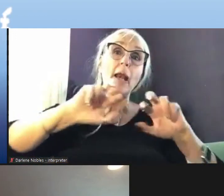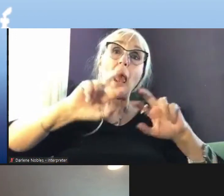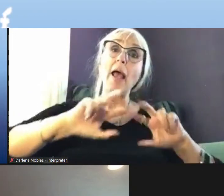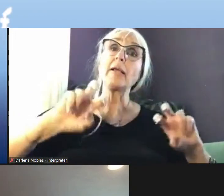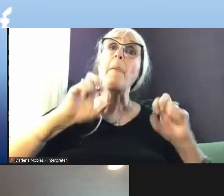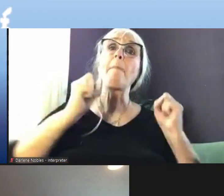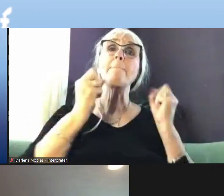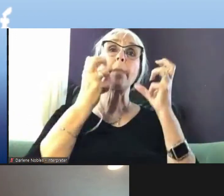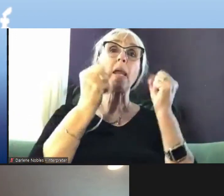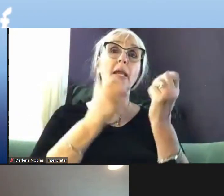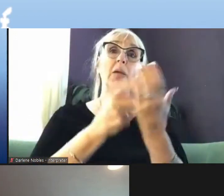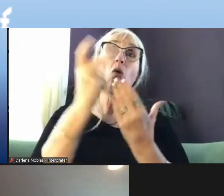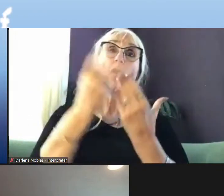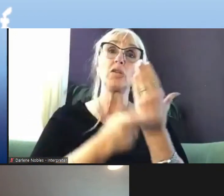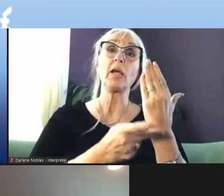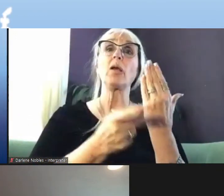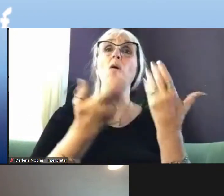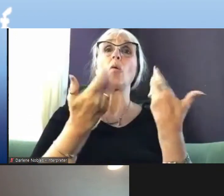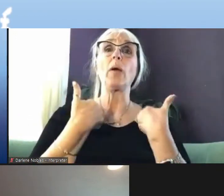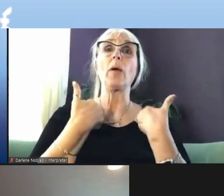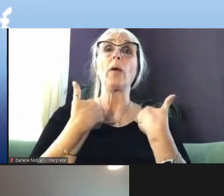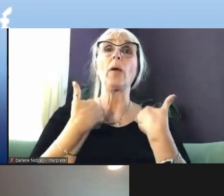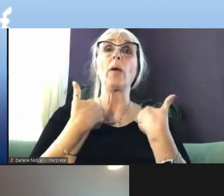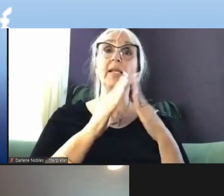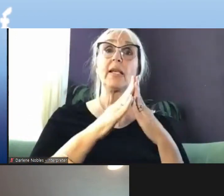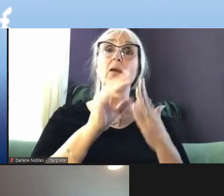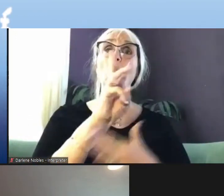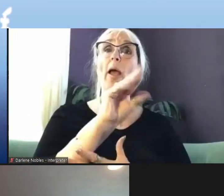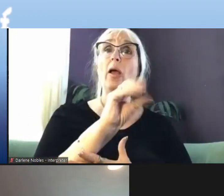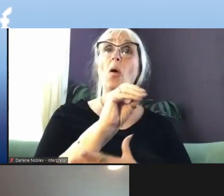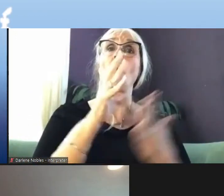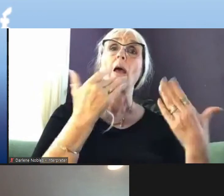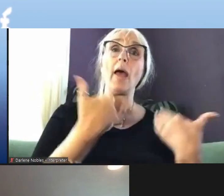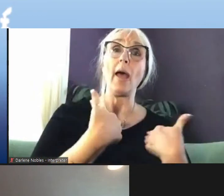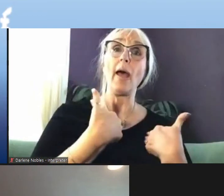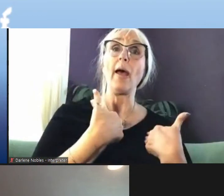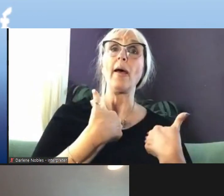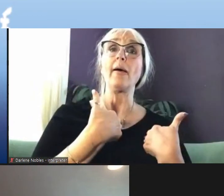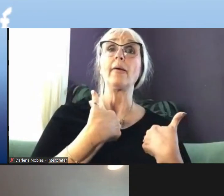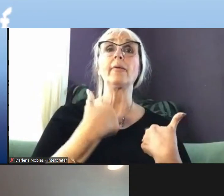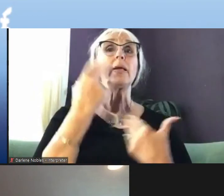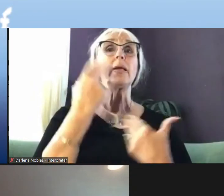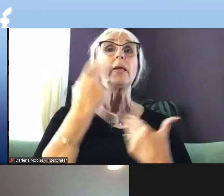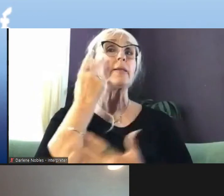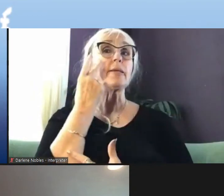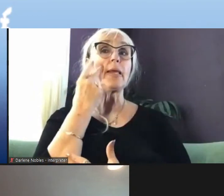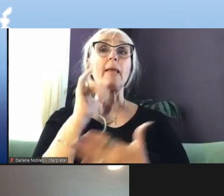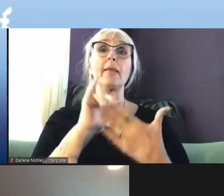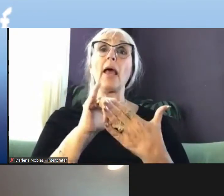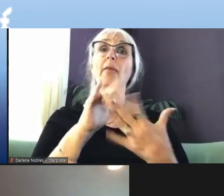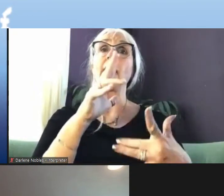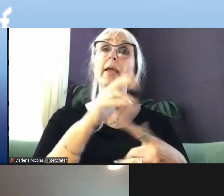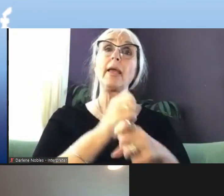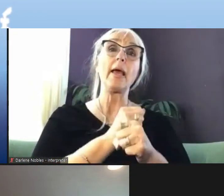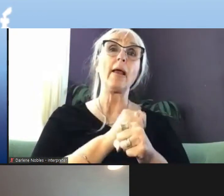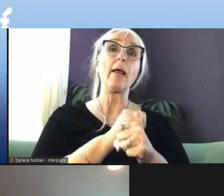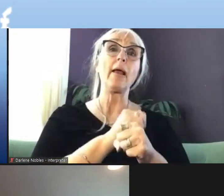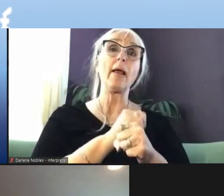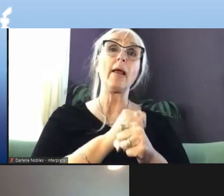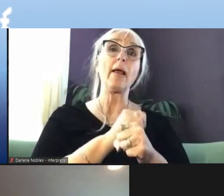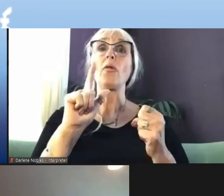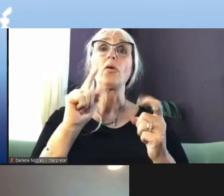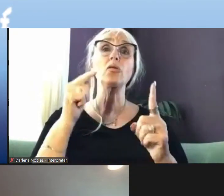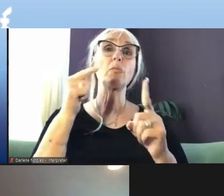that we have in the city of Waco have to see that they hit all those key points that the Treasury Department